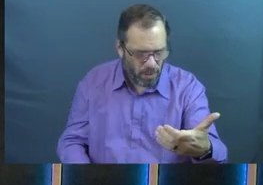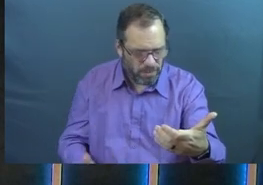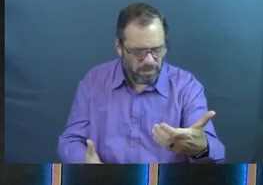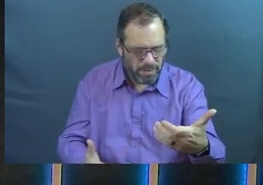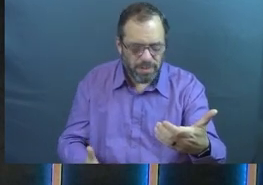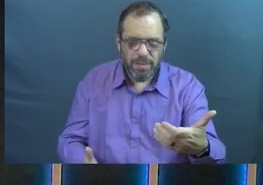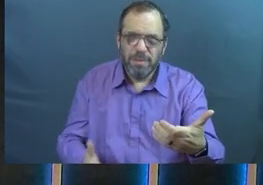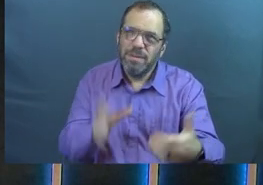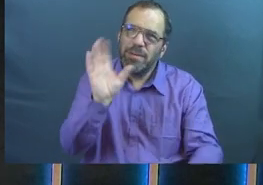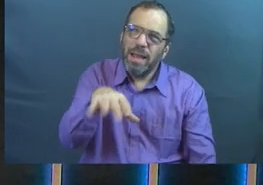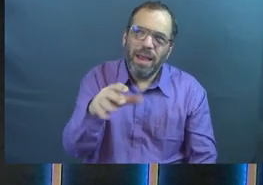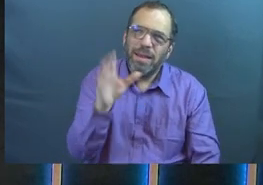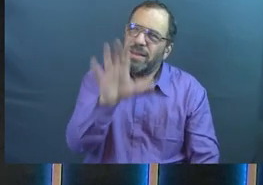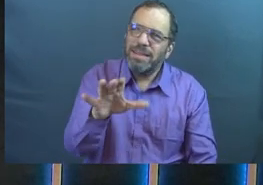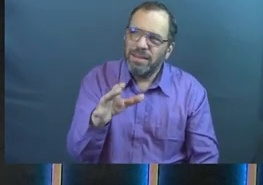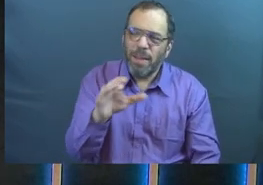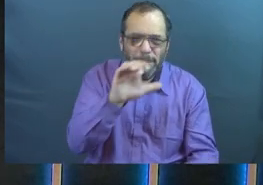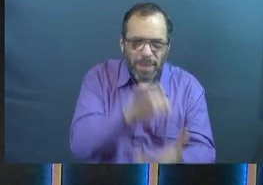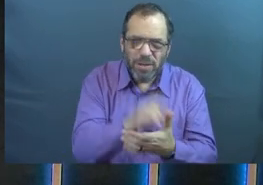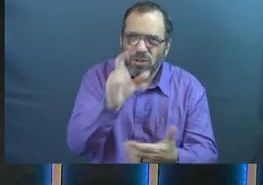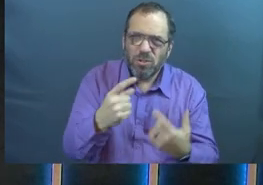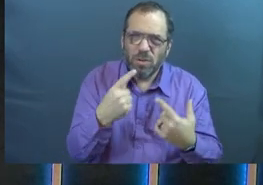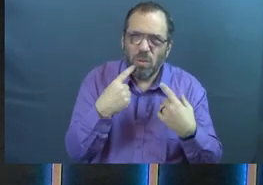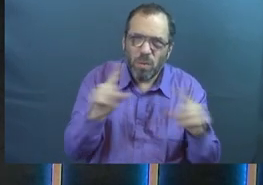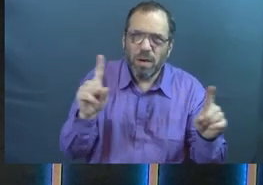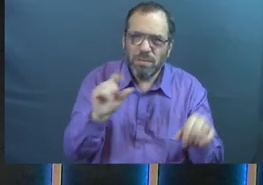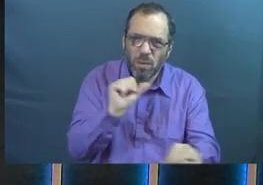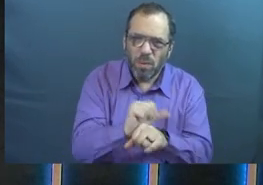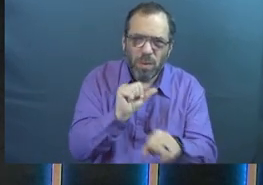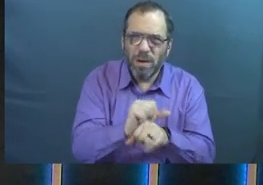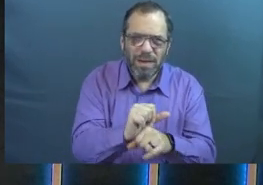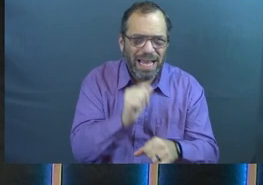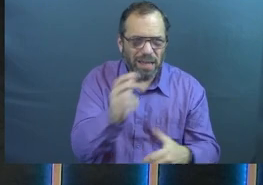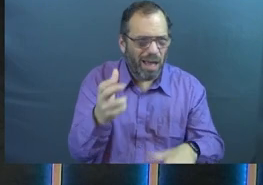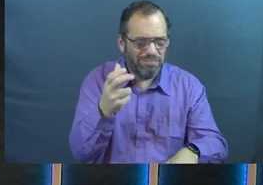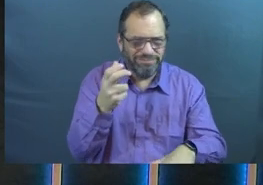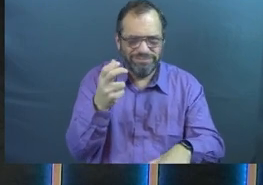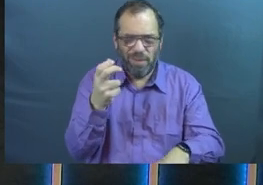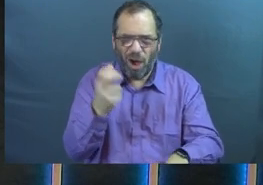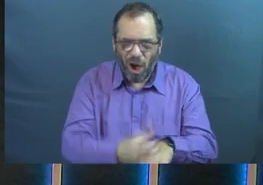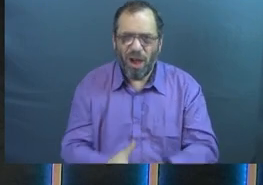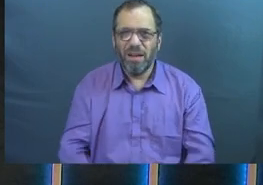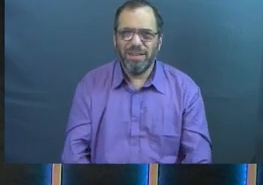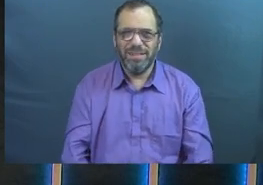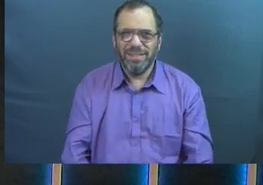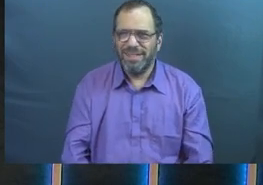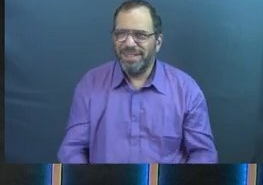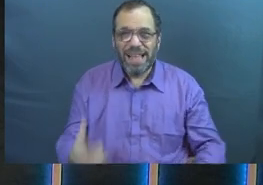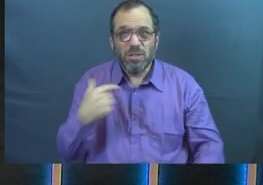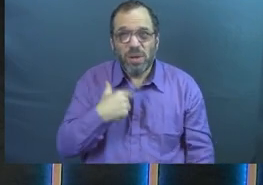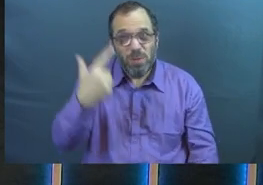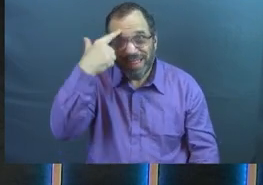We think our marriage ought to just work. And it ought to not be so much effort.